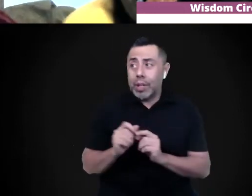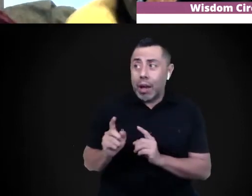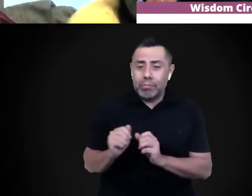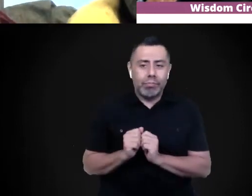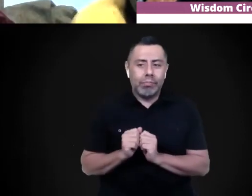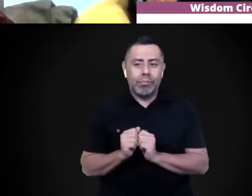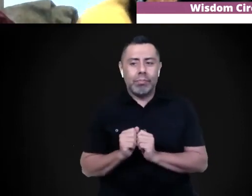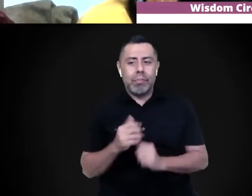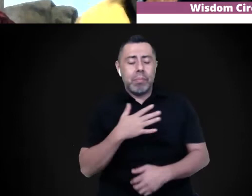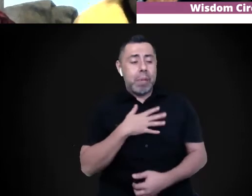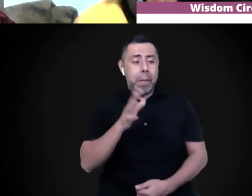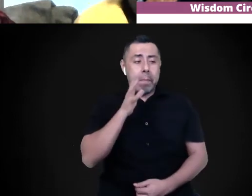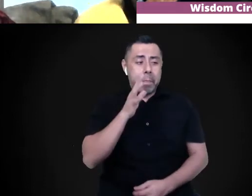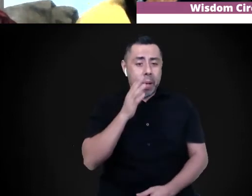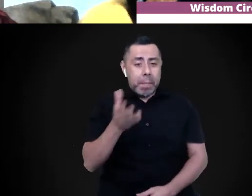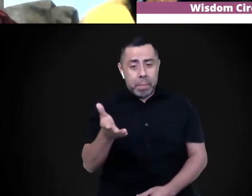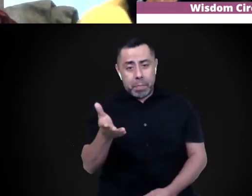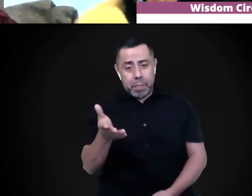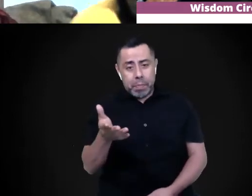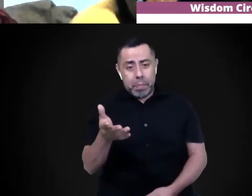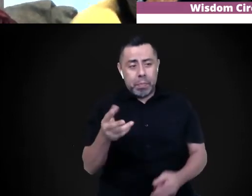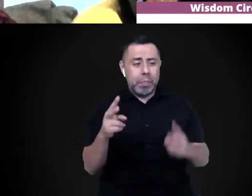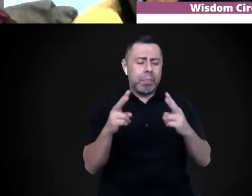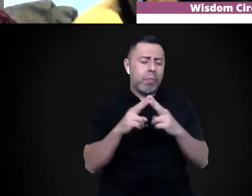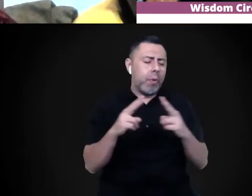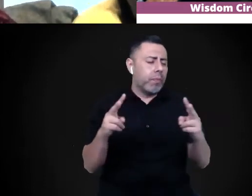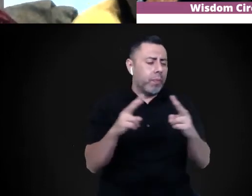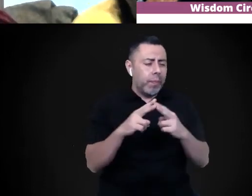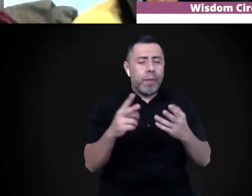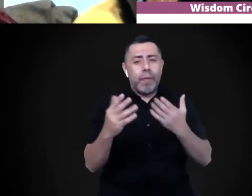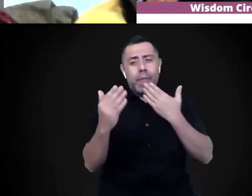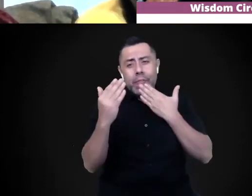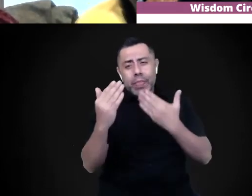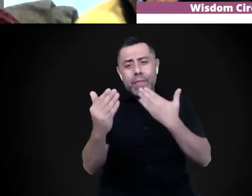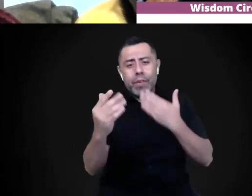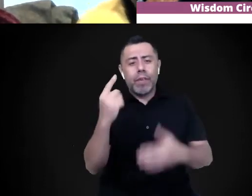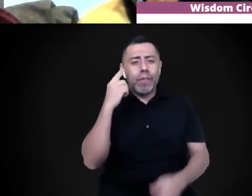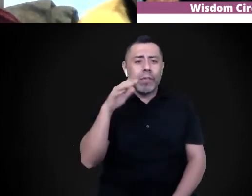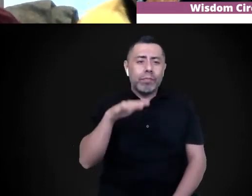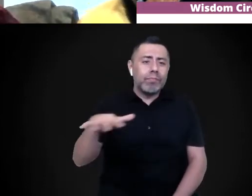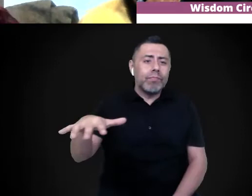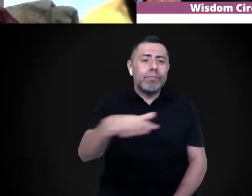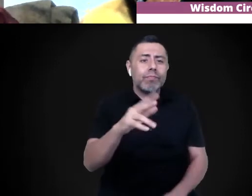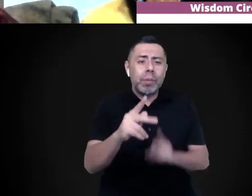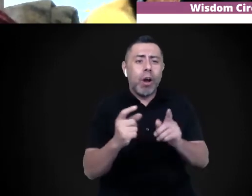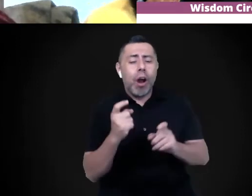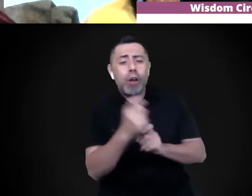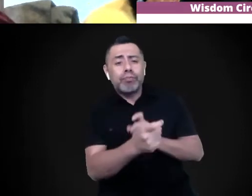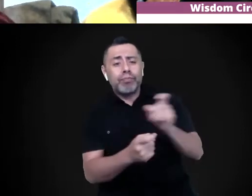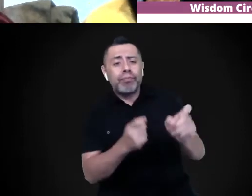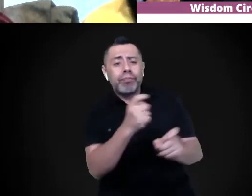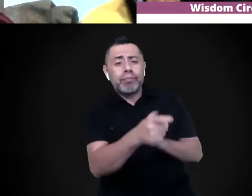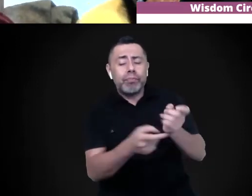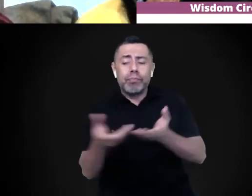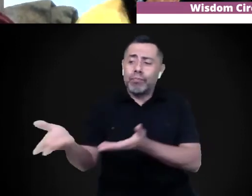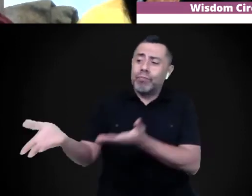my mom is very, very thankful for the donations that come to us in Black